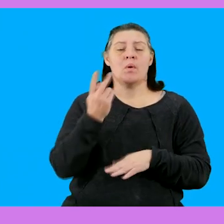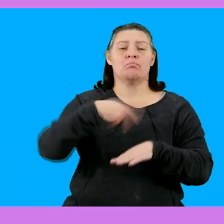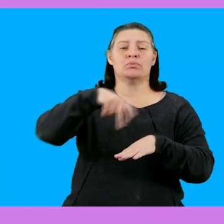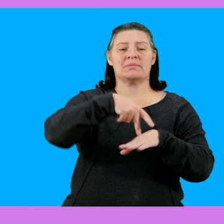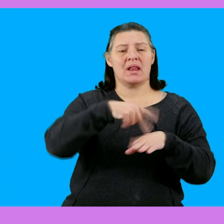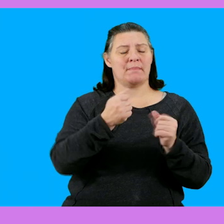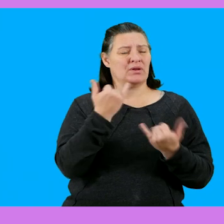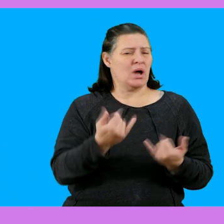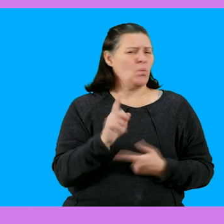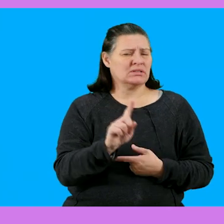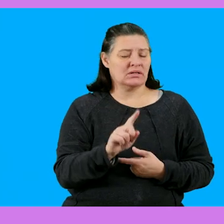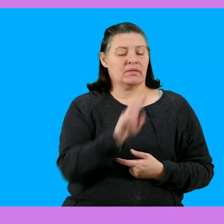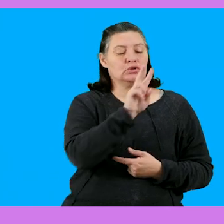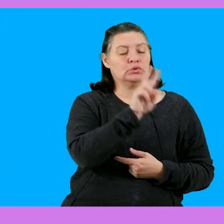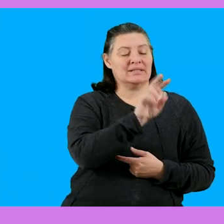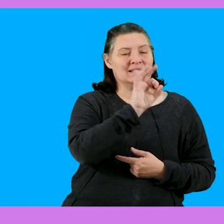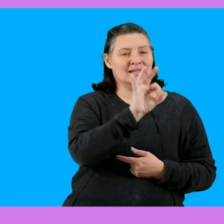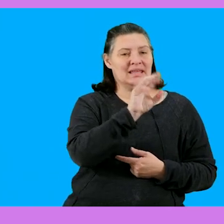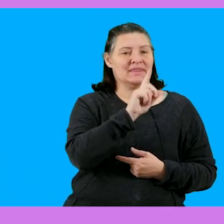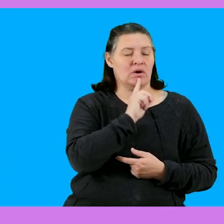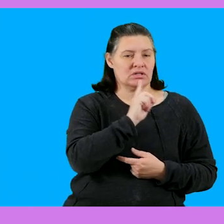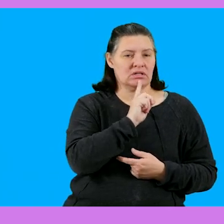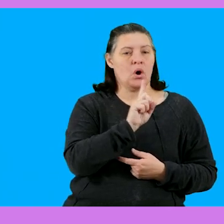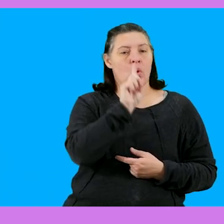principal amount now? That will give us